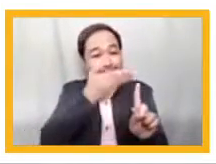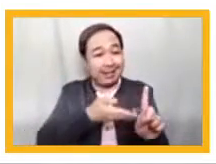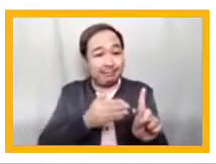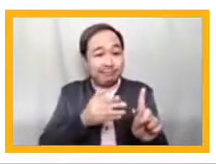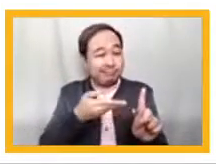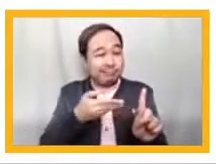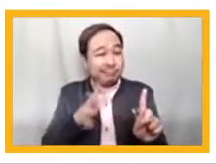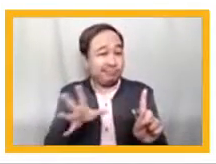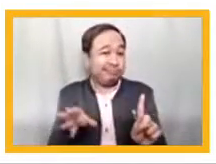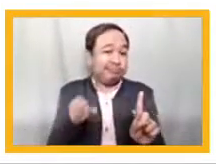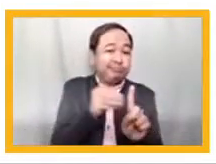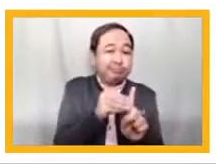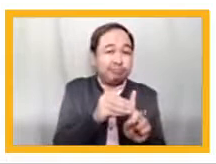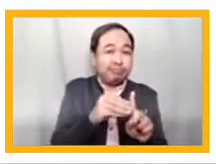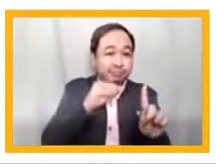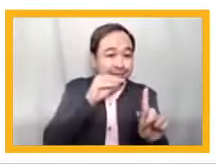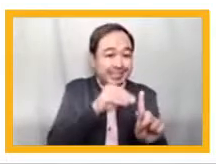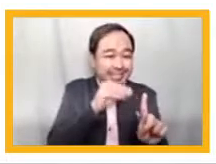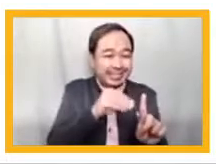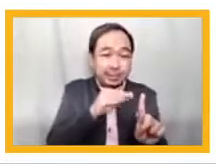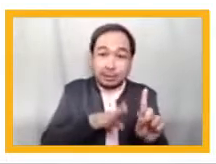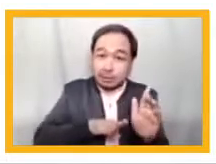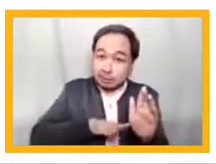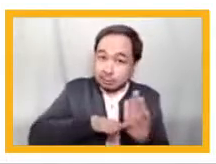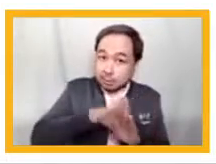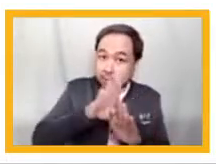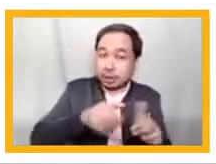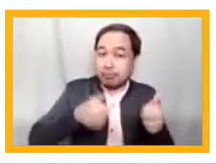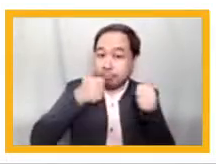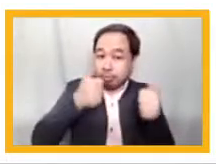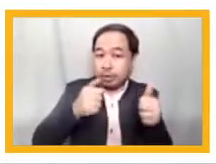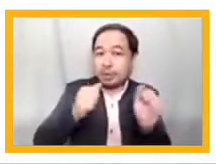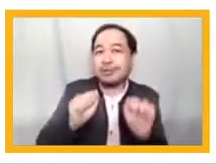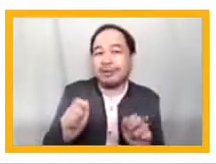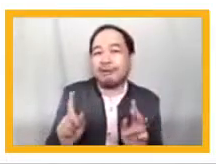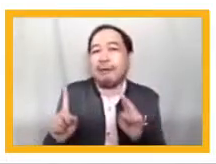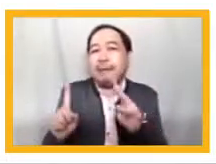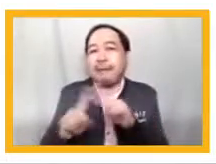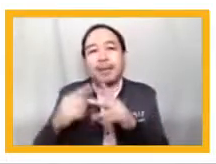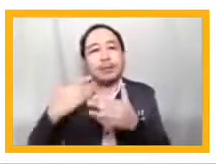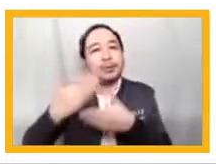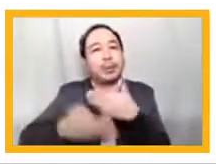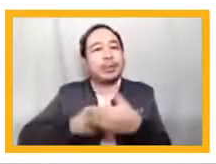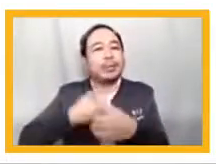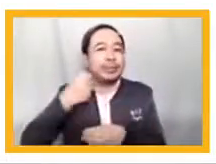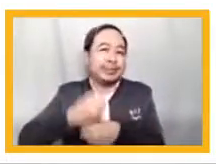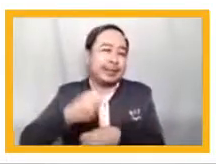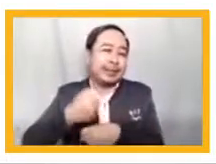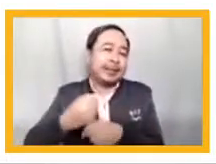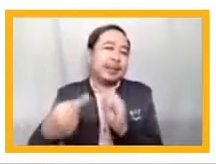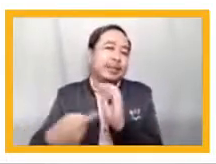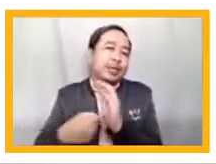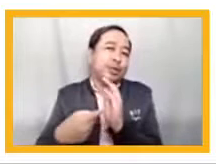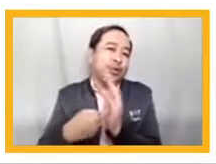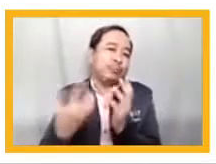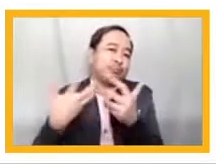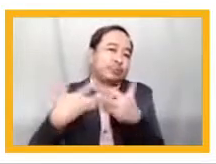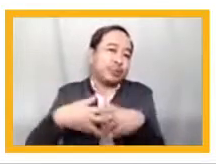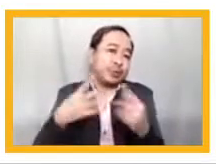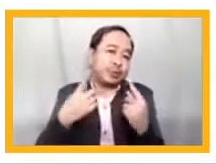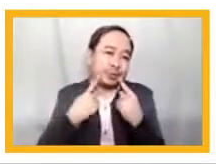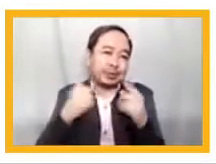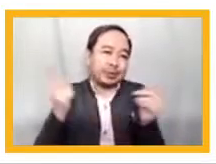open resources for the technology startup company. And here is the way